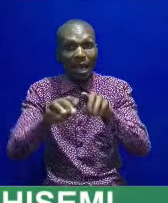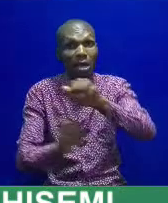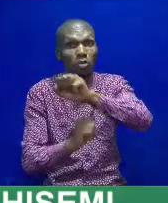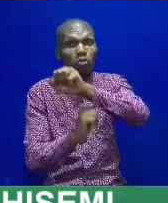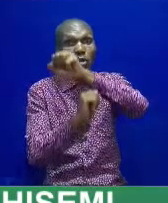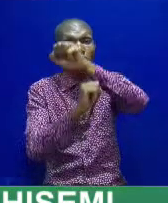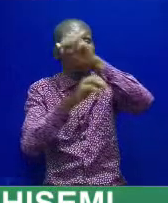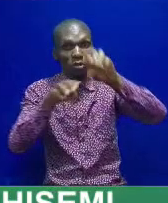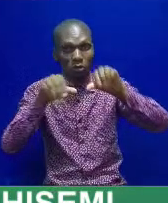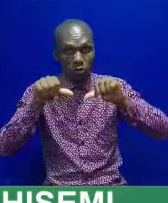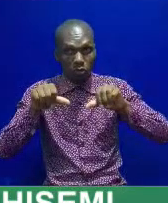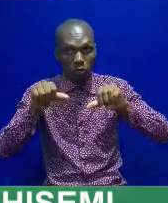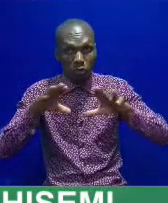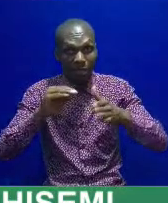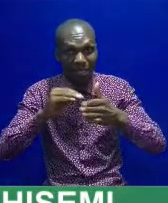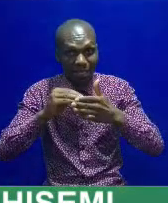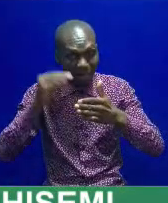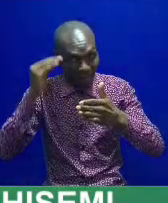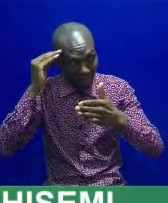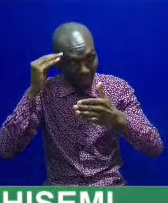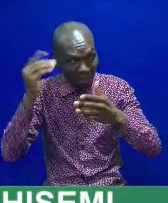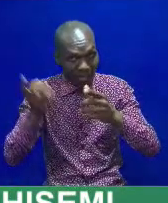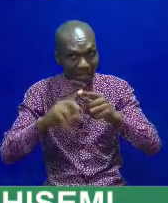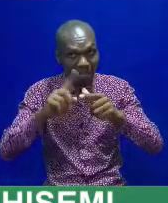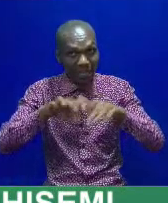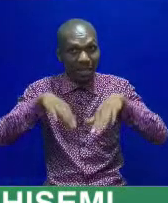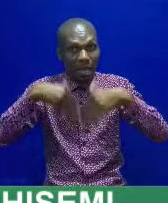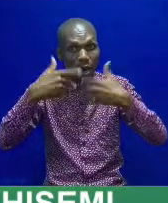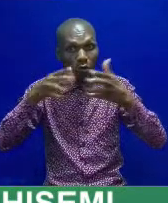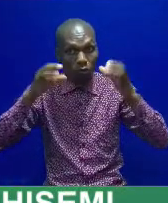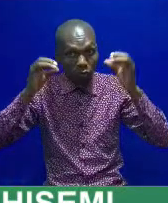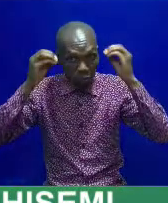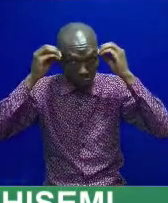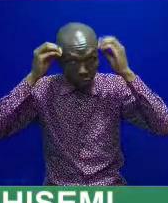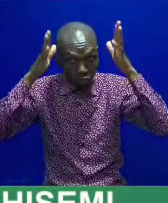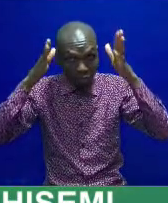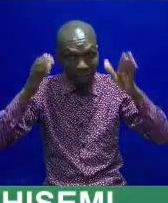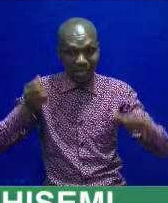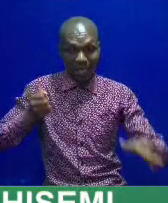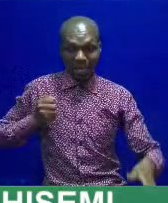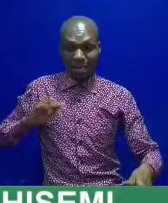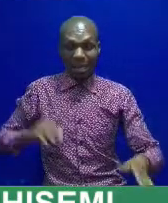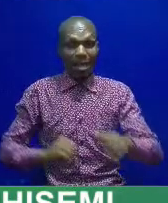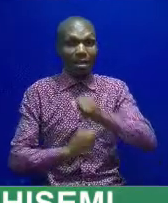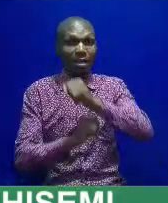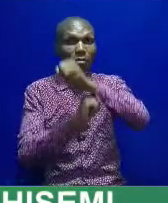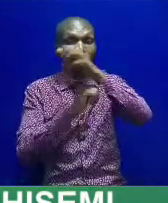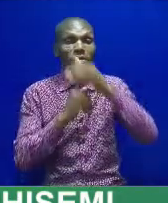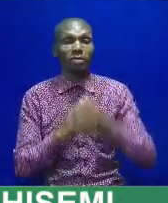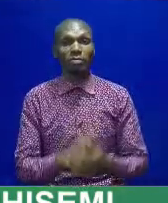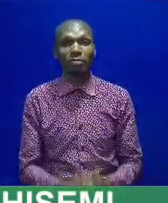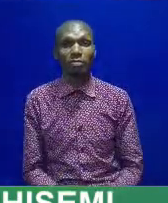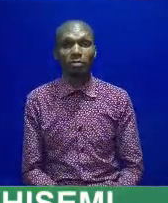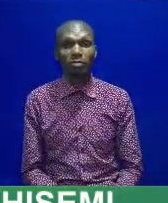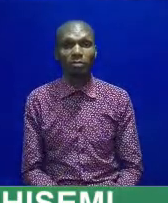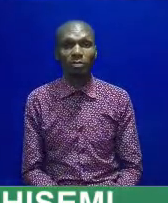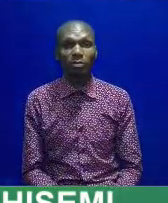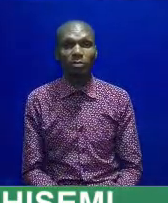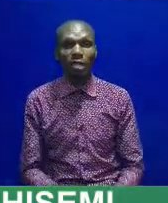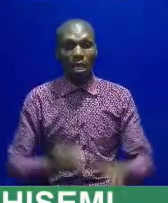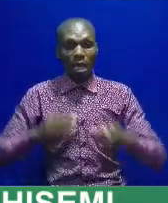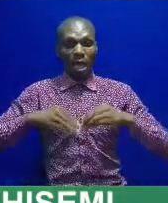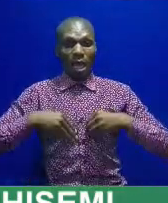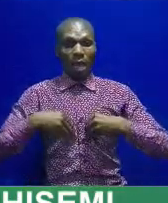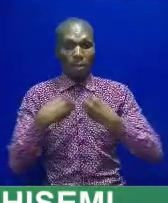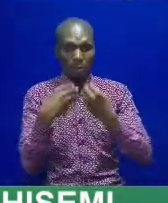gendelia na masomabo. Na bo igo mune nchireye mo yoko sira umuanu mnyaruka. Most. We gave